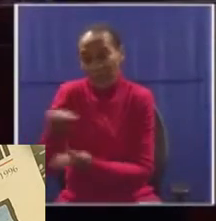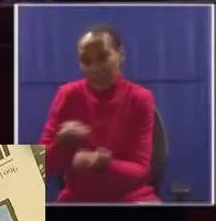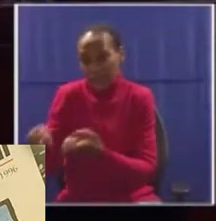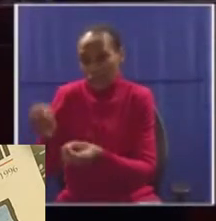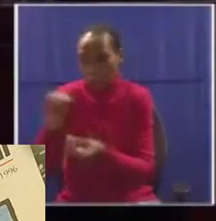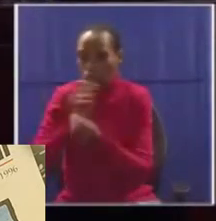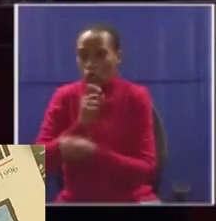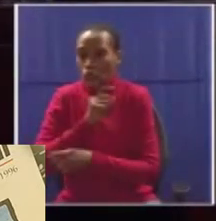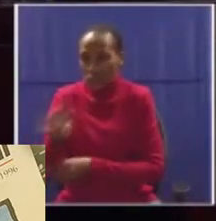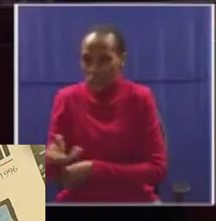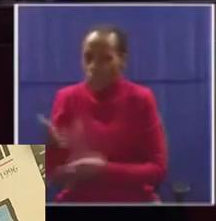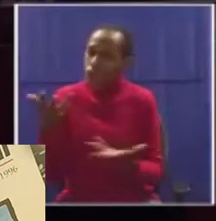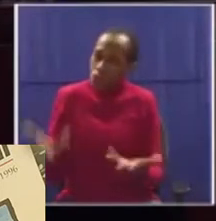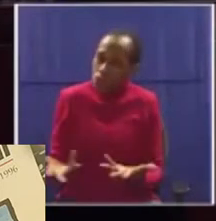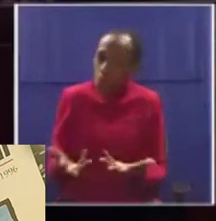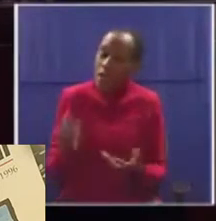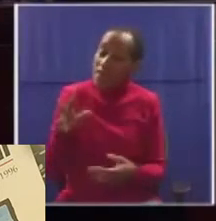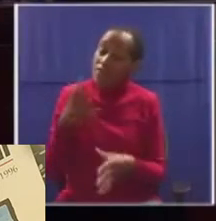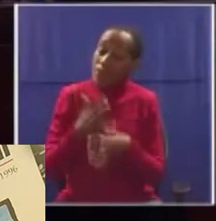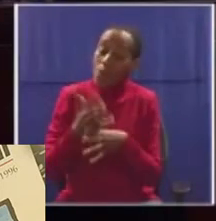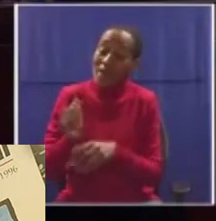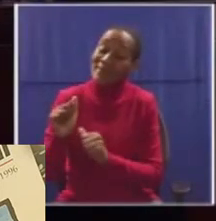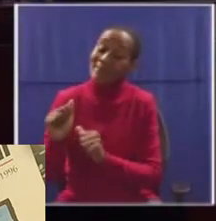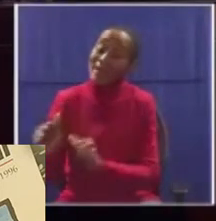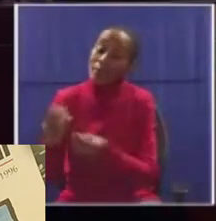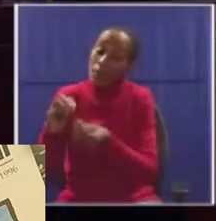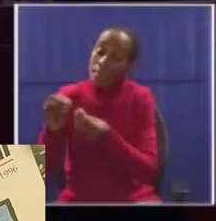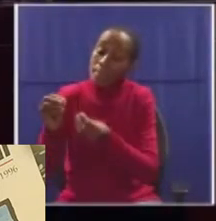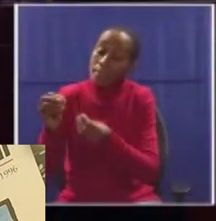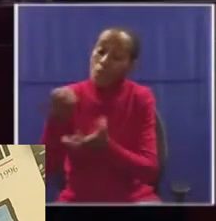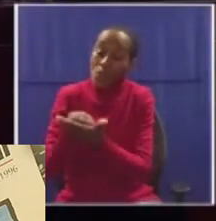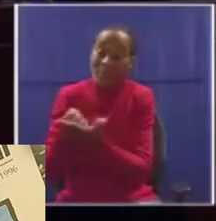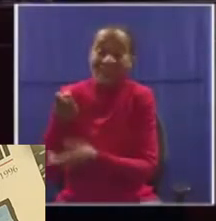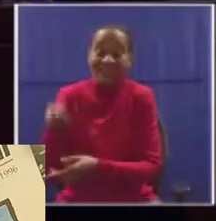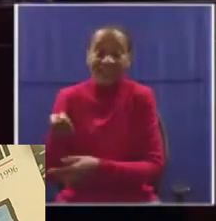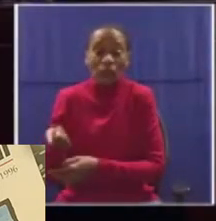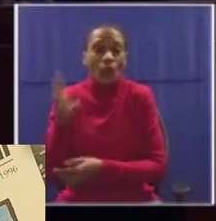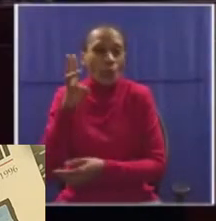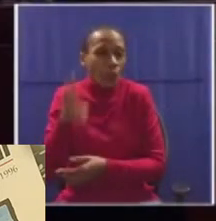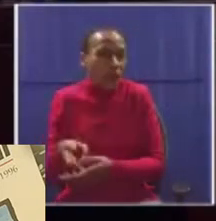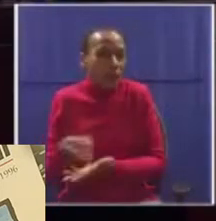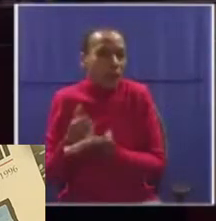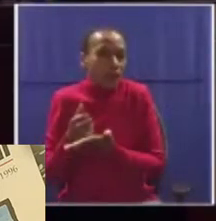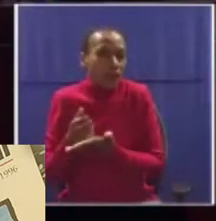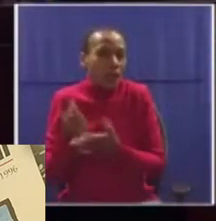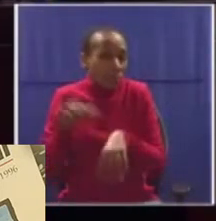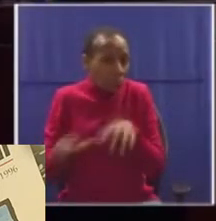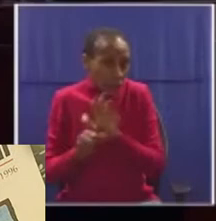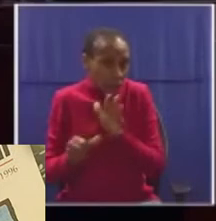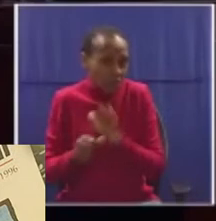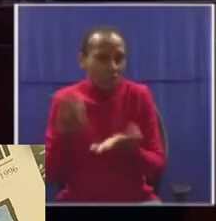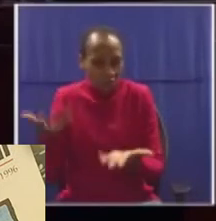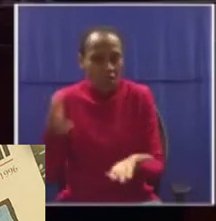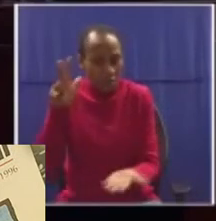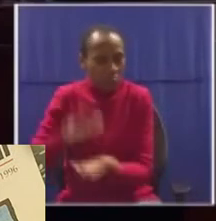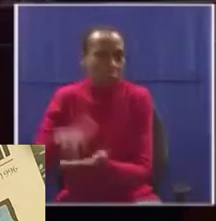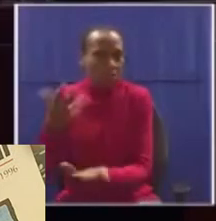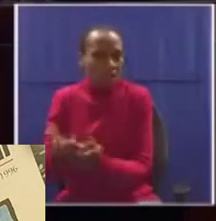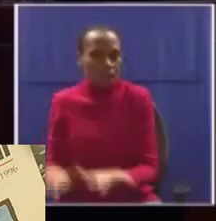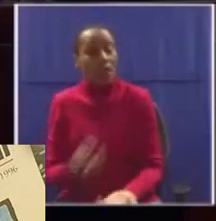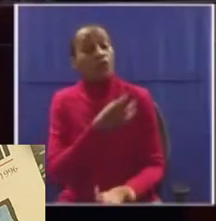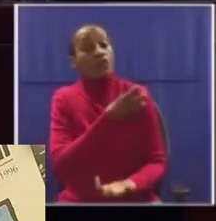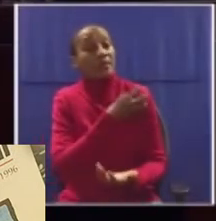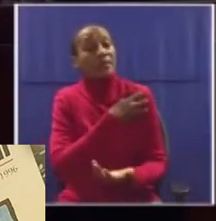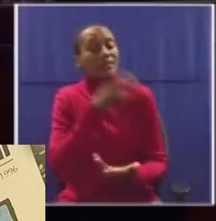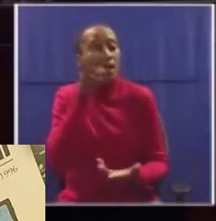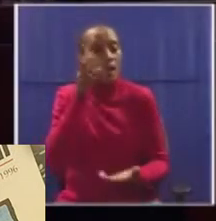that the purpose for which it will be manufactured or assembled is reasonably necessary the minister